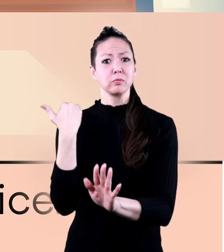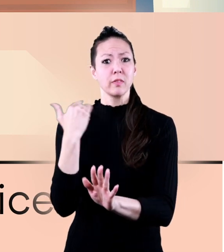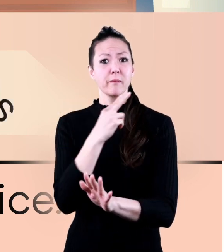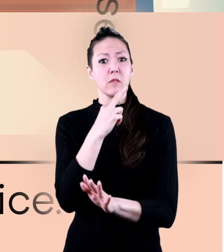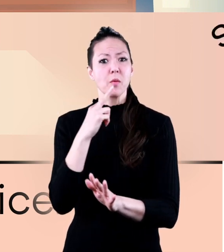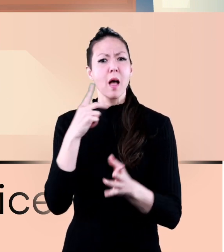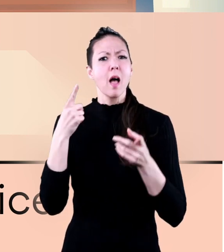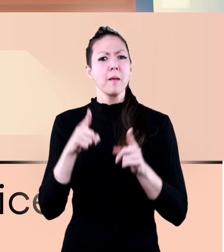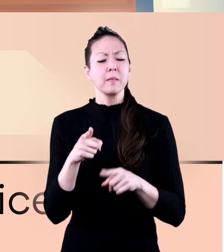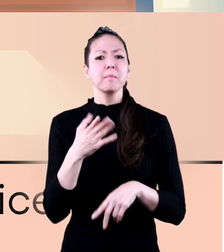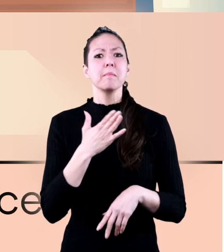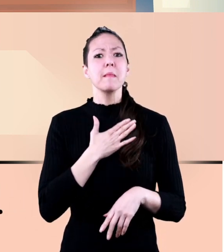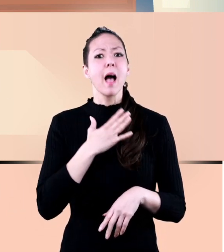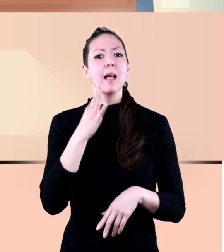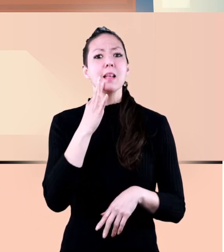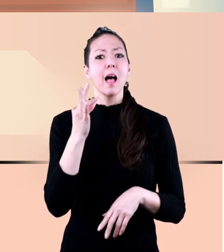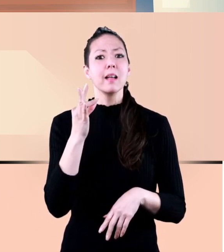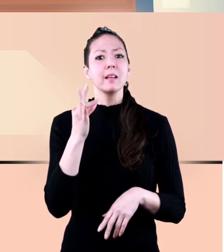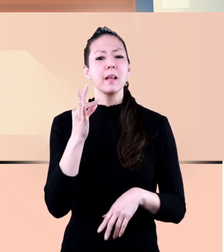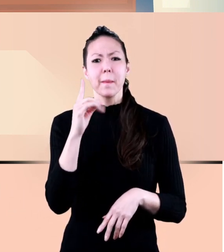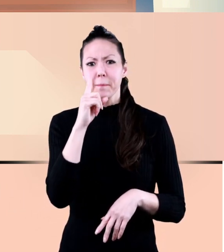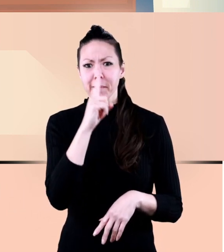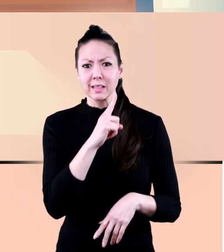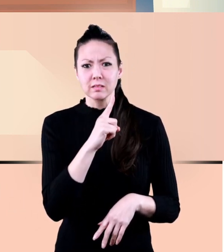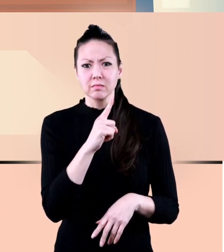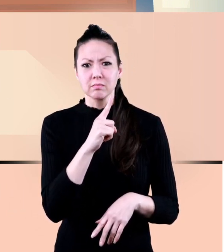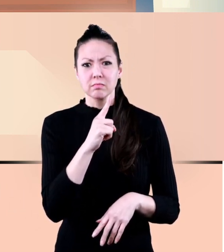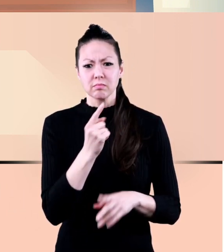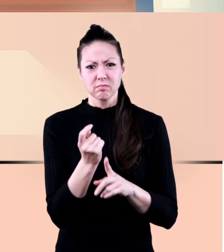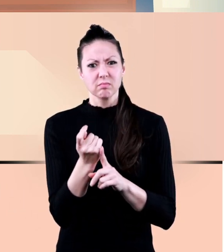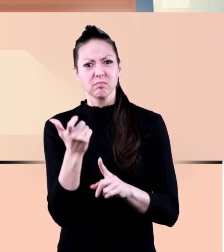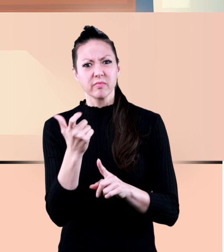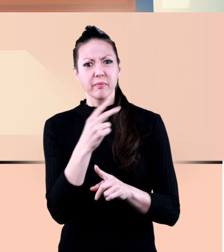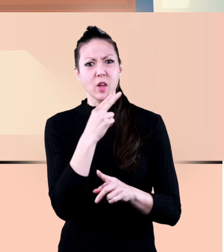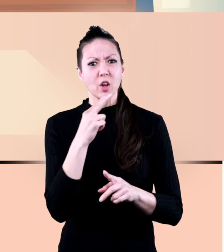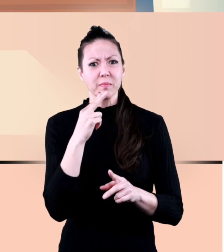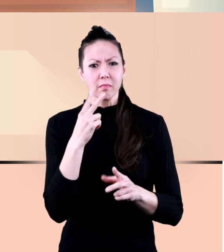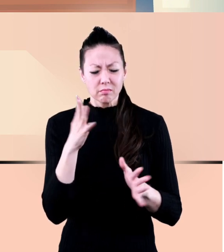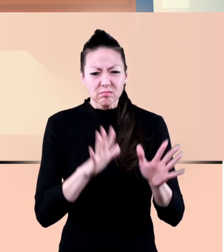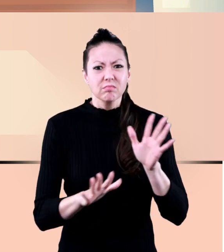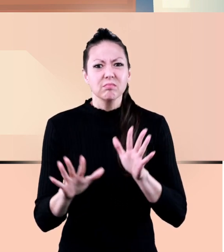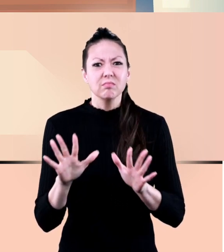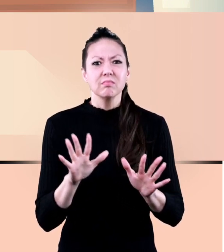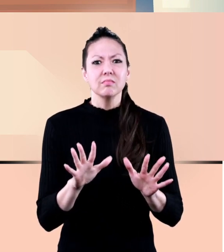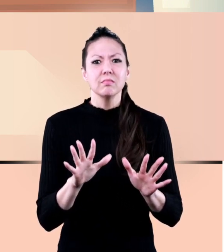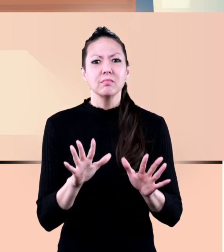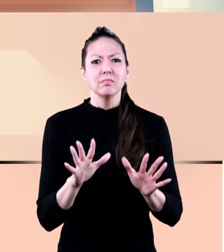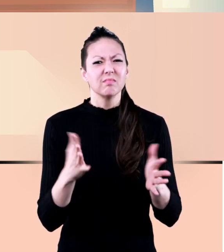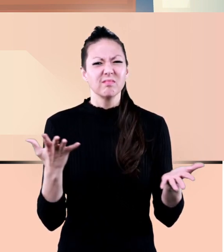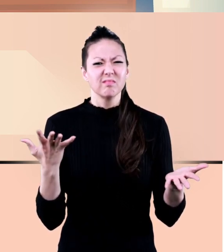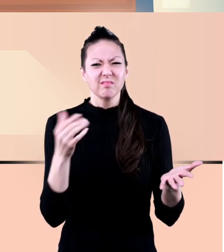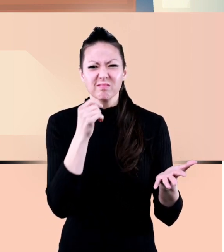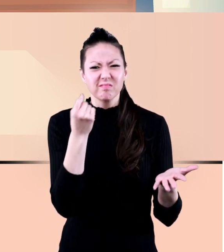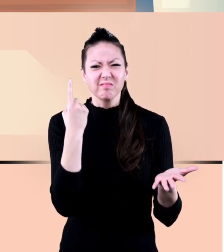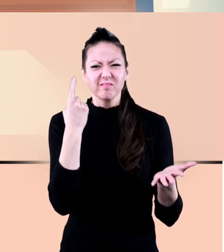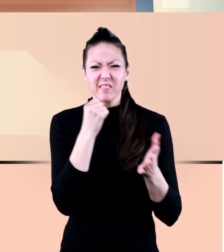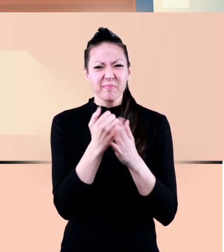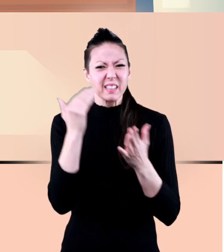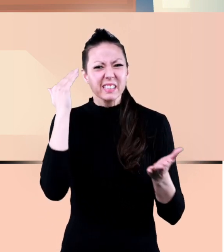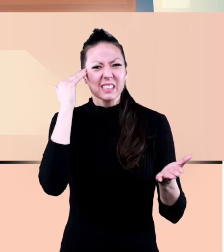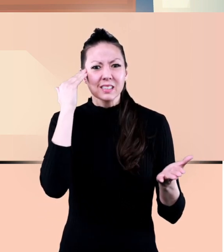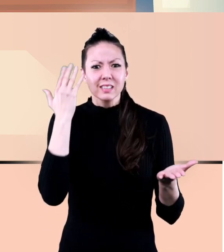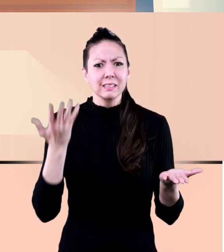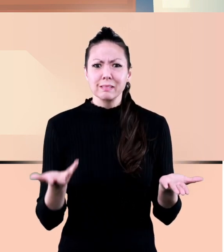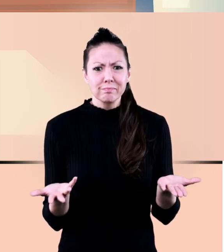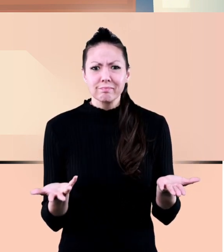we took out the verb, our sentence would read, my cat mice. What? That doesn't